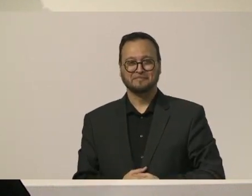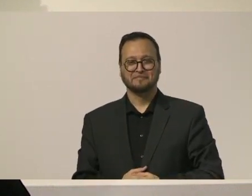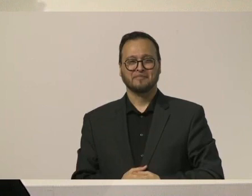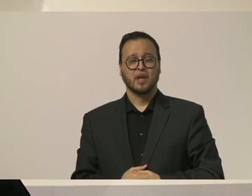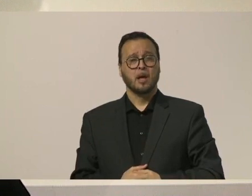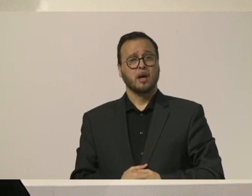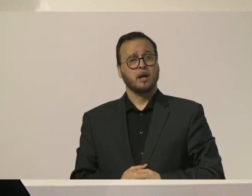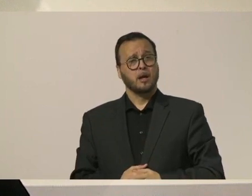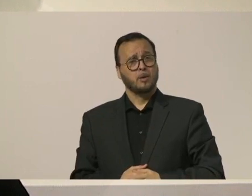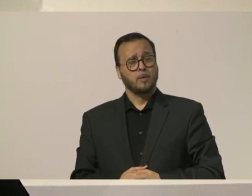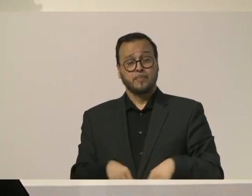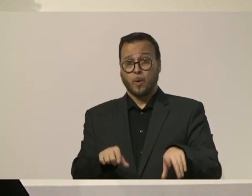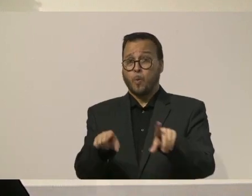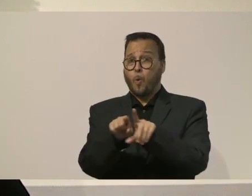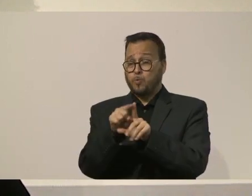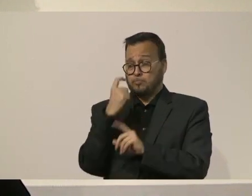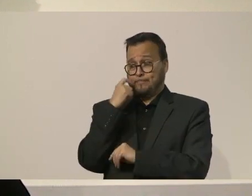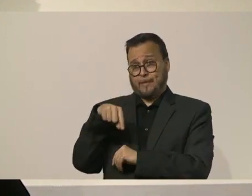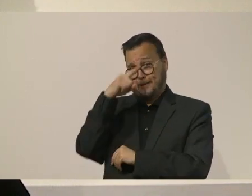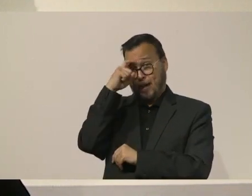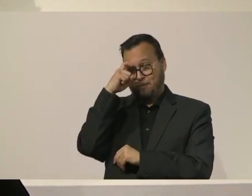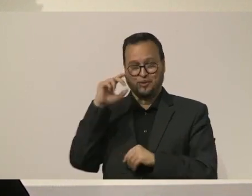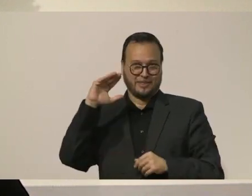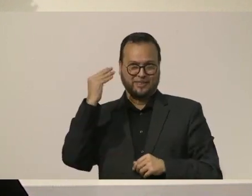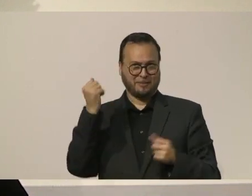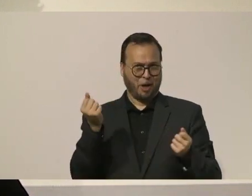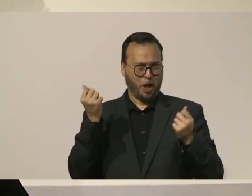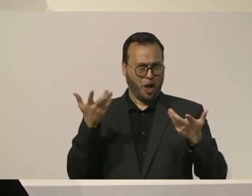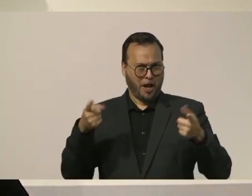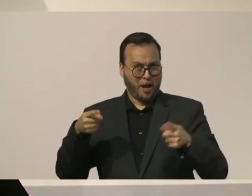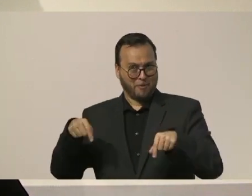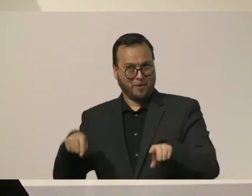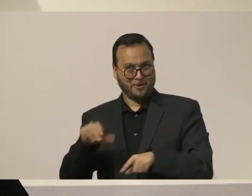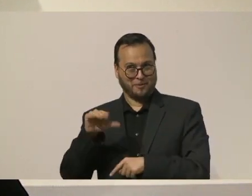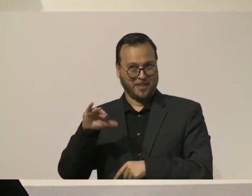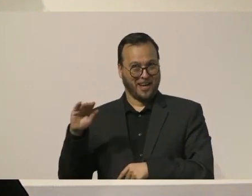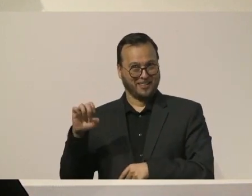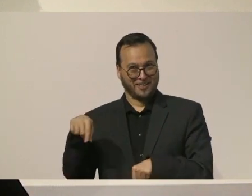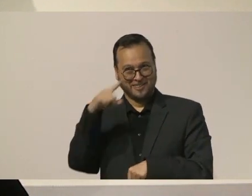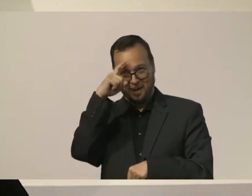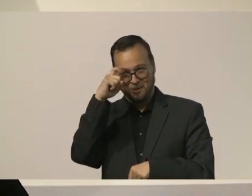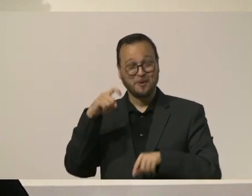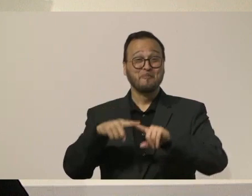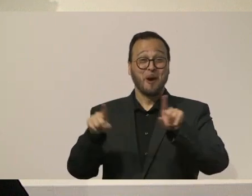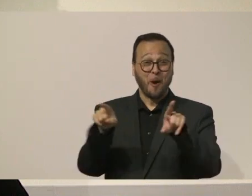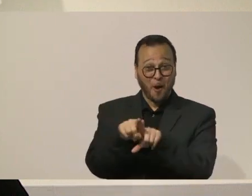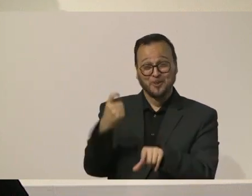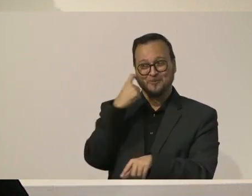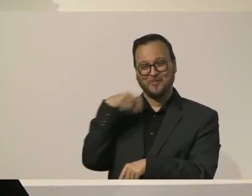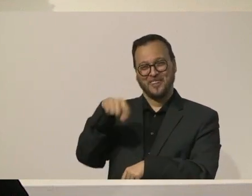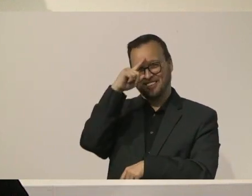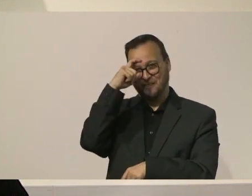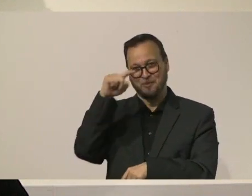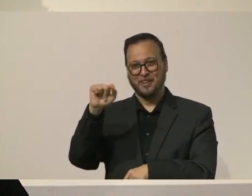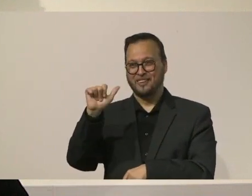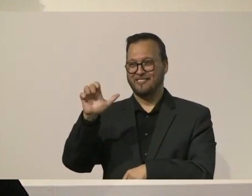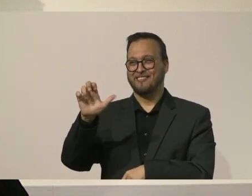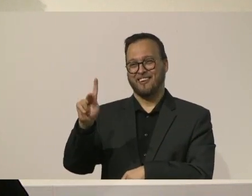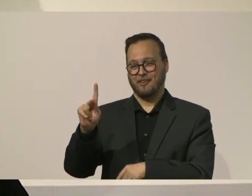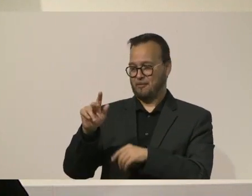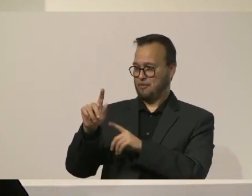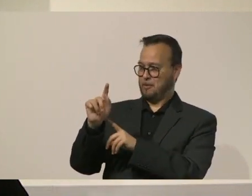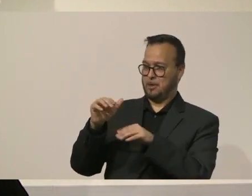Now, also this summer, it seems like a lot of activity in ACE, but we also this summer, in the TELC, or the English Language